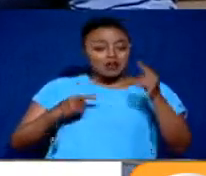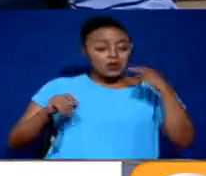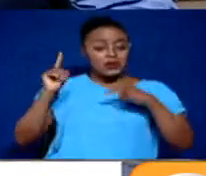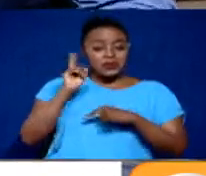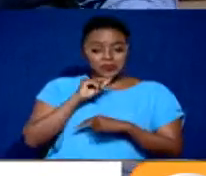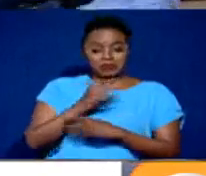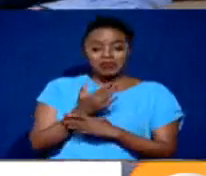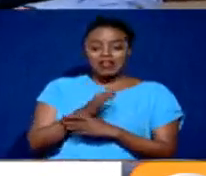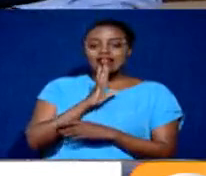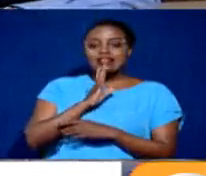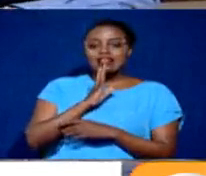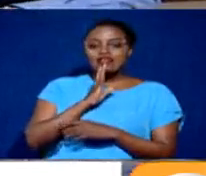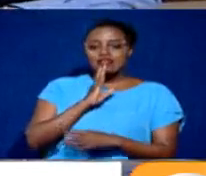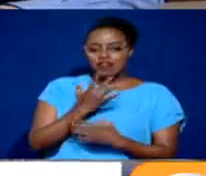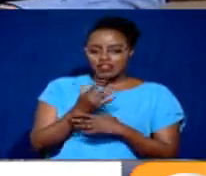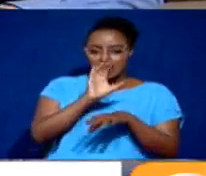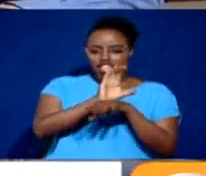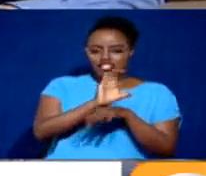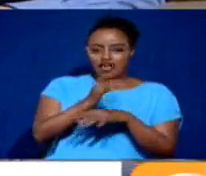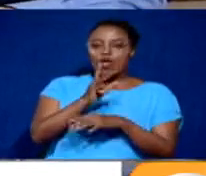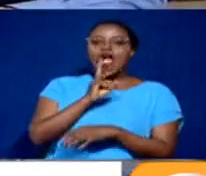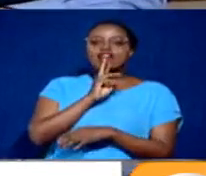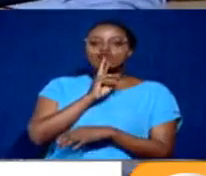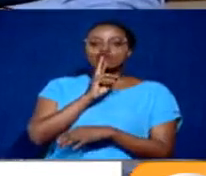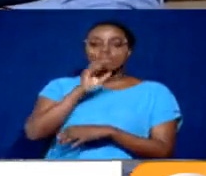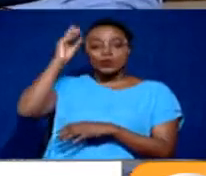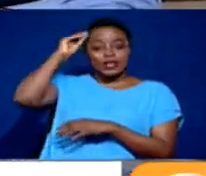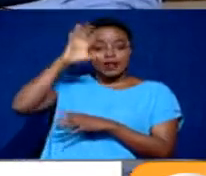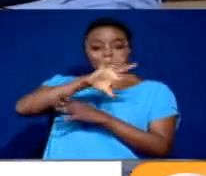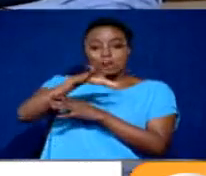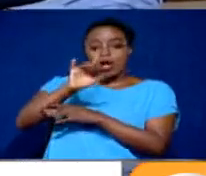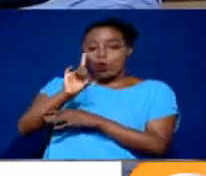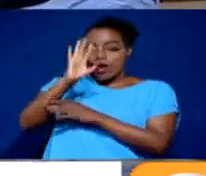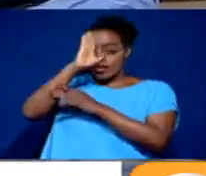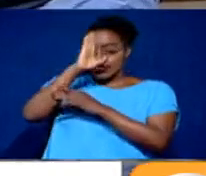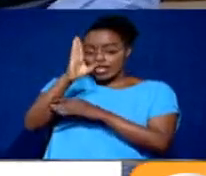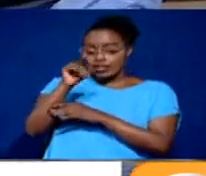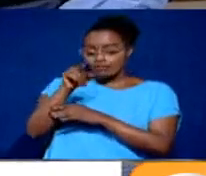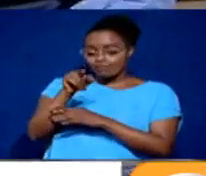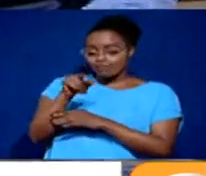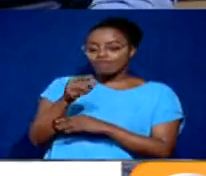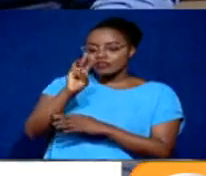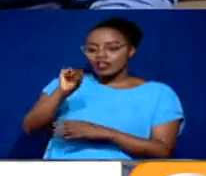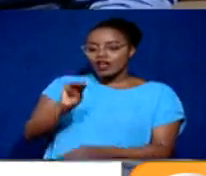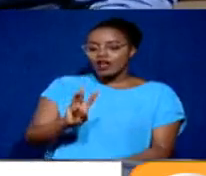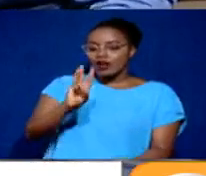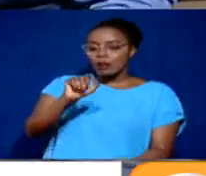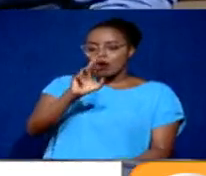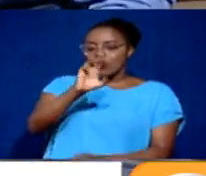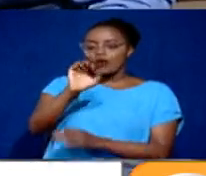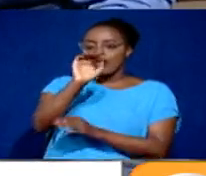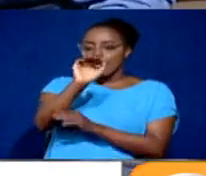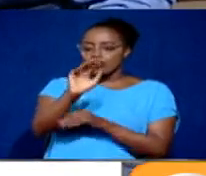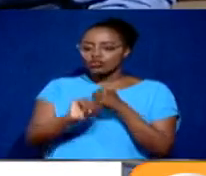race. Well, speaking at the Tabernacle Church in Ruiru, Kiambu County on Sunday, Mwaure urged Kenyans to